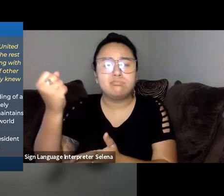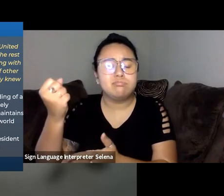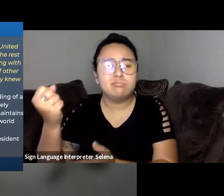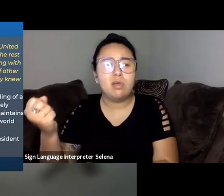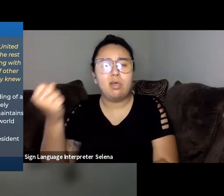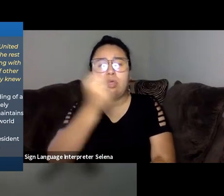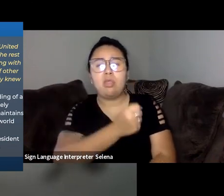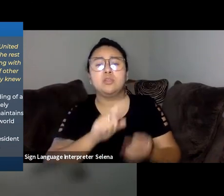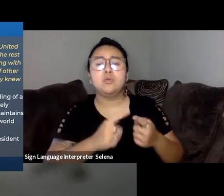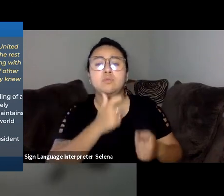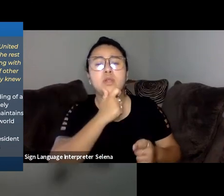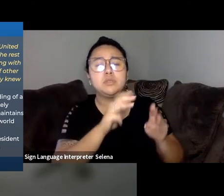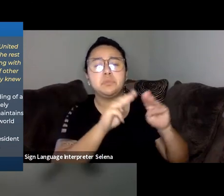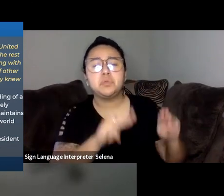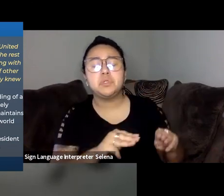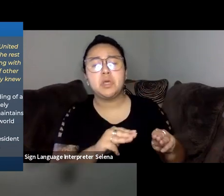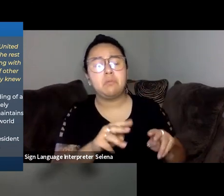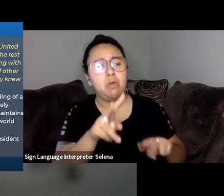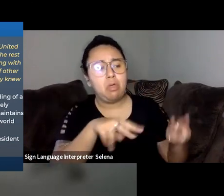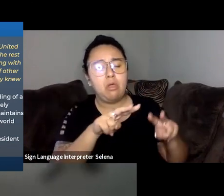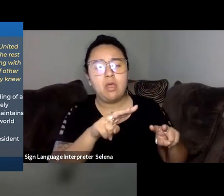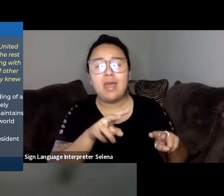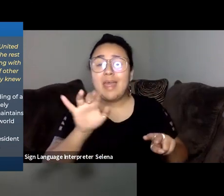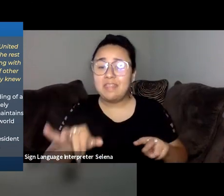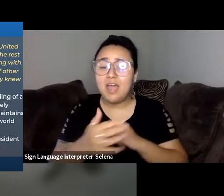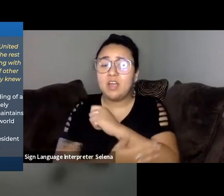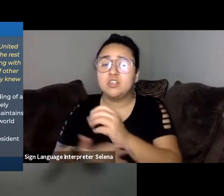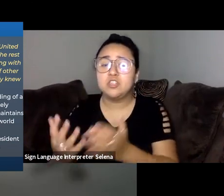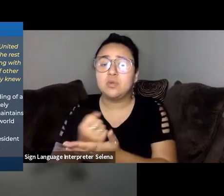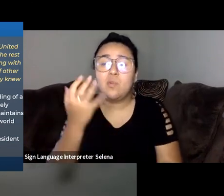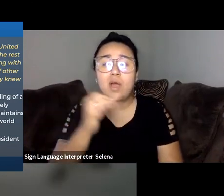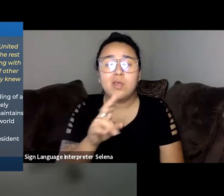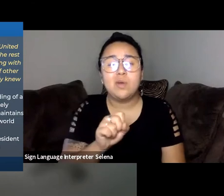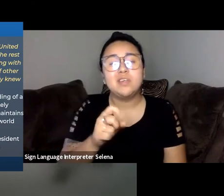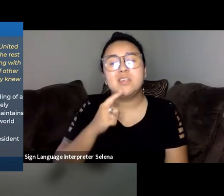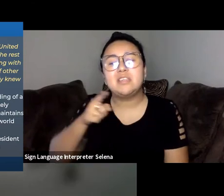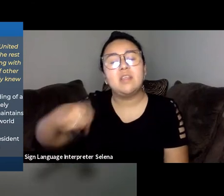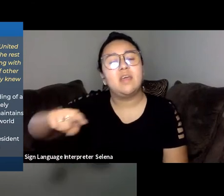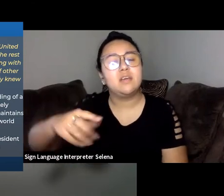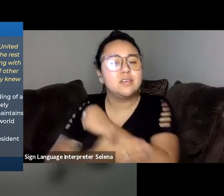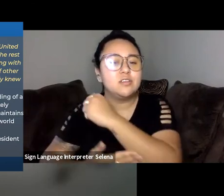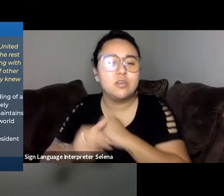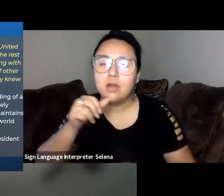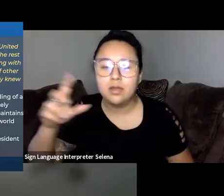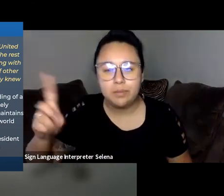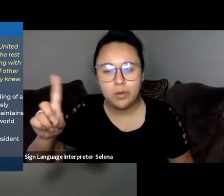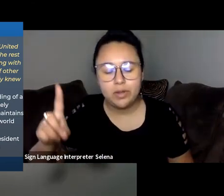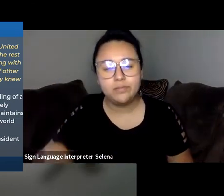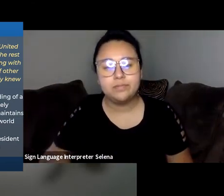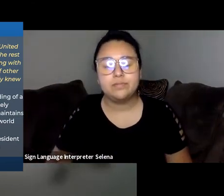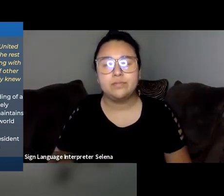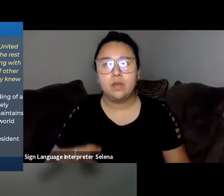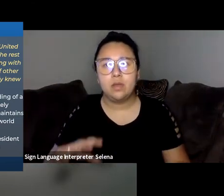Smithsonian, that those are things that countries deserve because the United States says they are undemocratic. And because organizations that